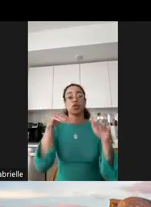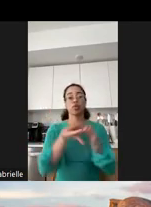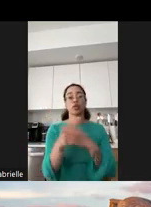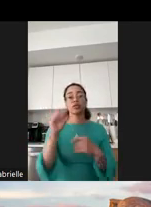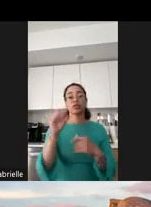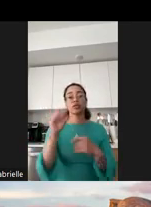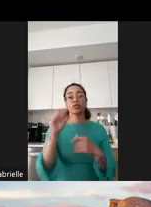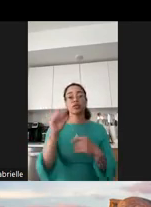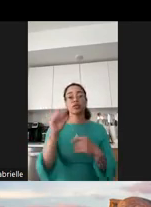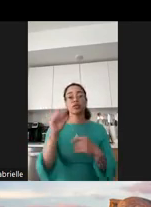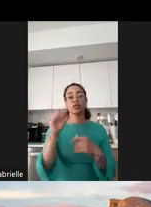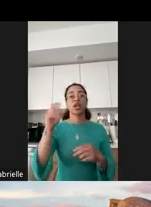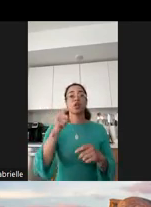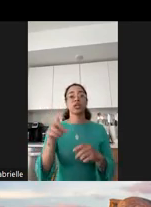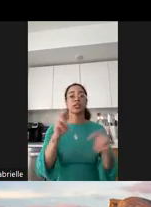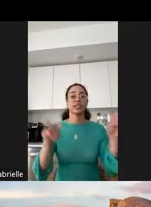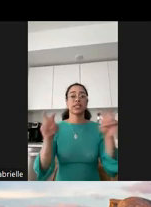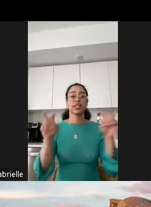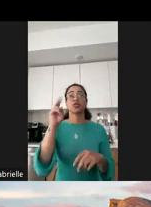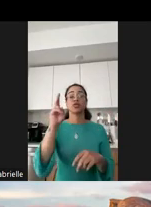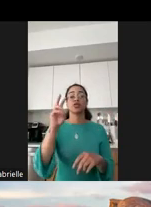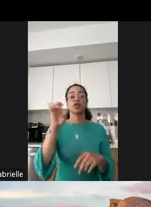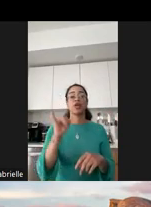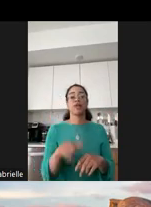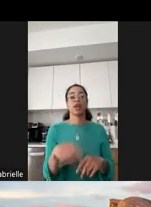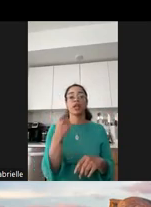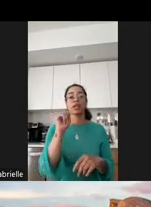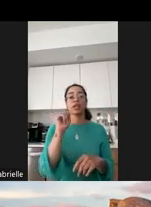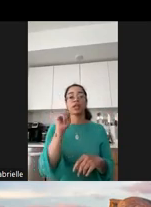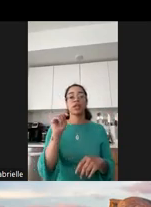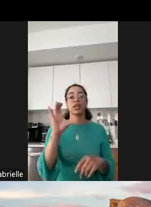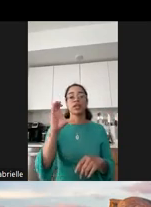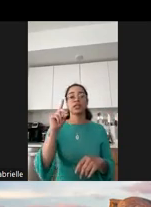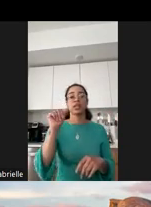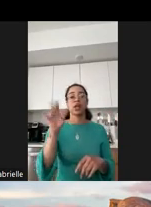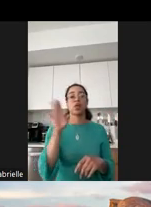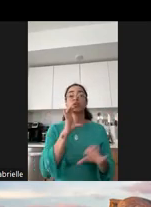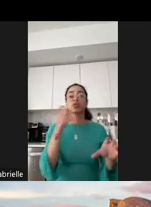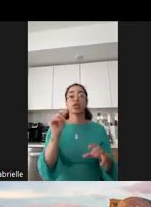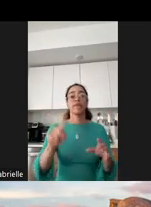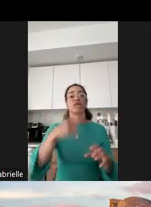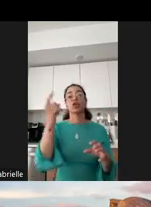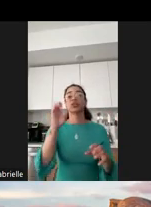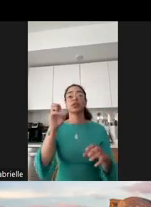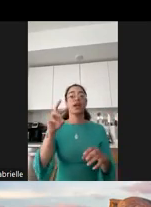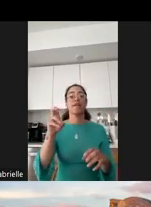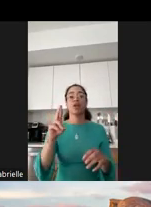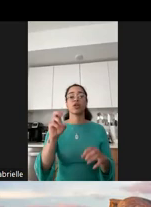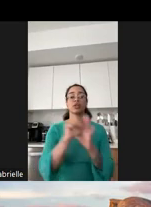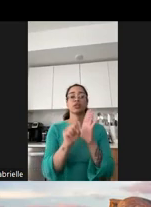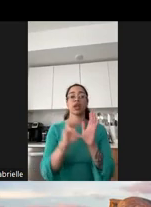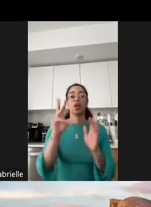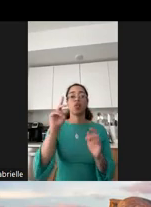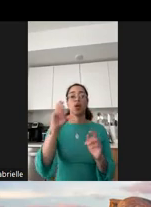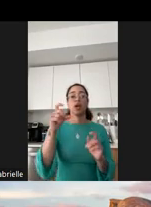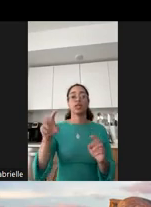Survey, as stated, CDA will be doing the first ever statewide needs assessment survey for older adults aged 55 years